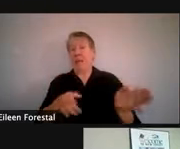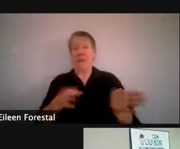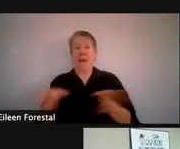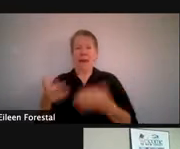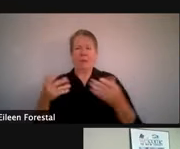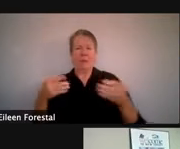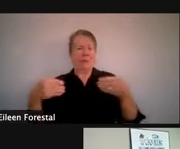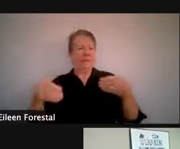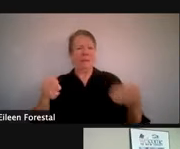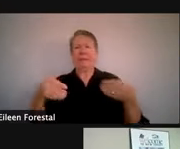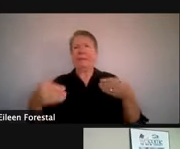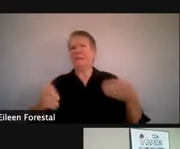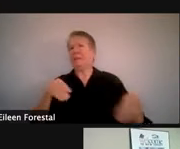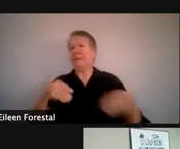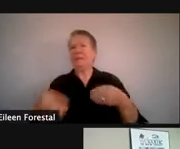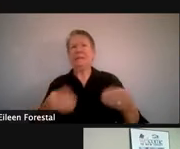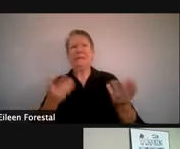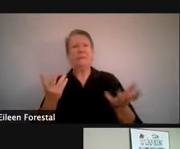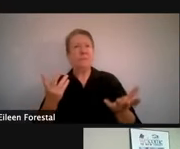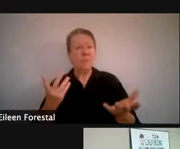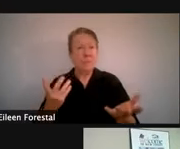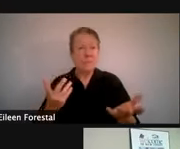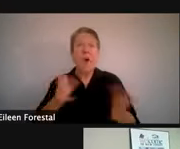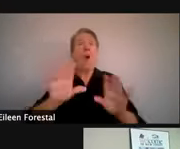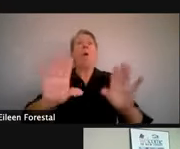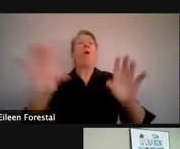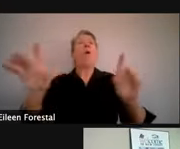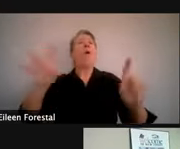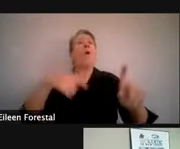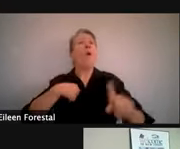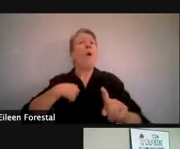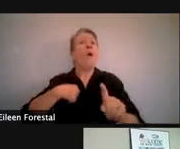million votes that have been cast as of 2 o'clock.